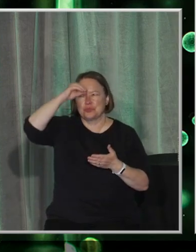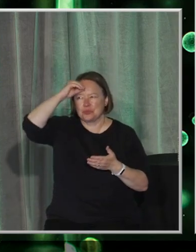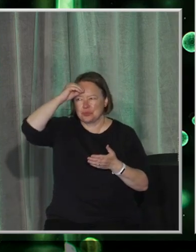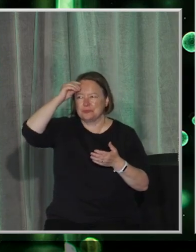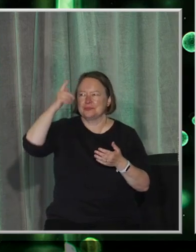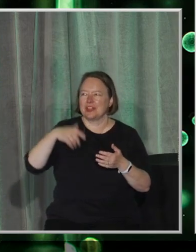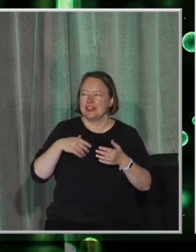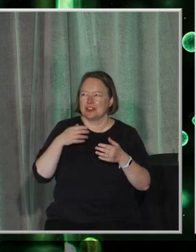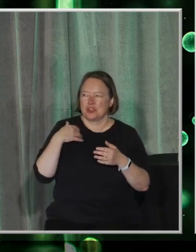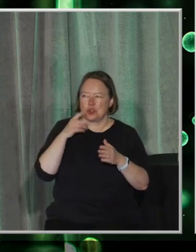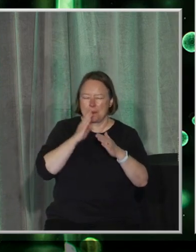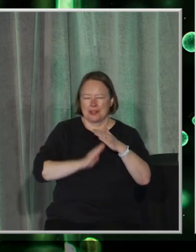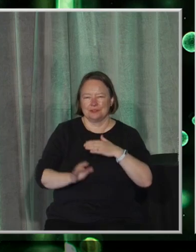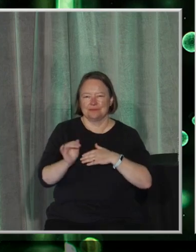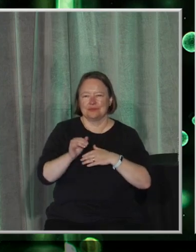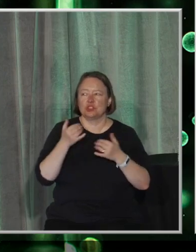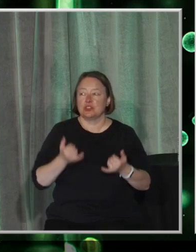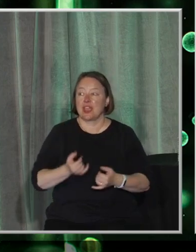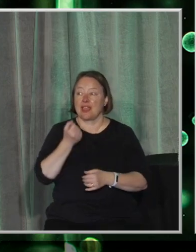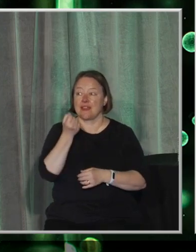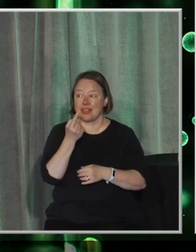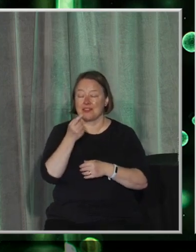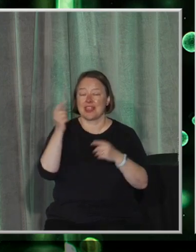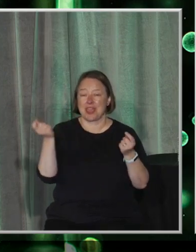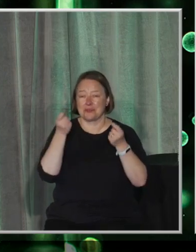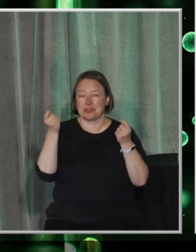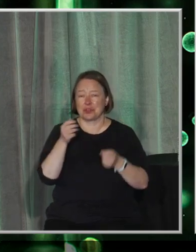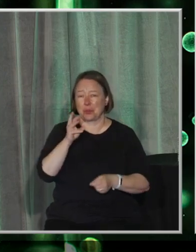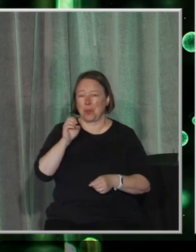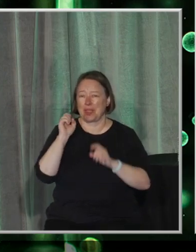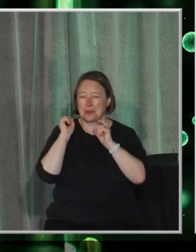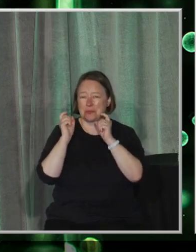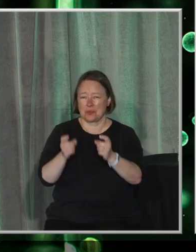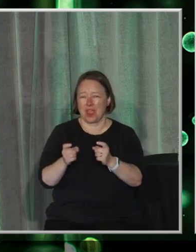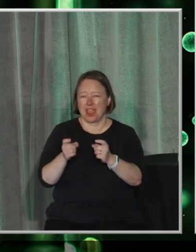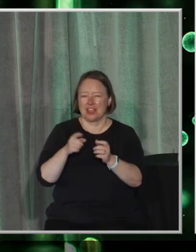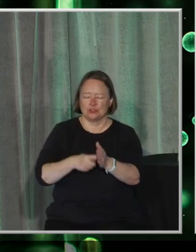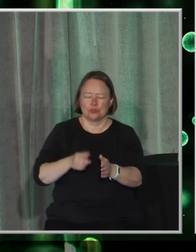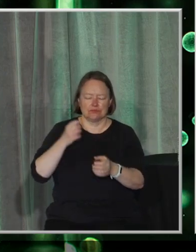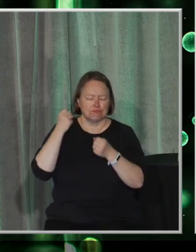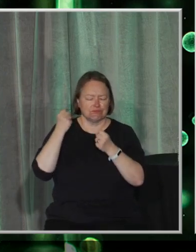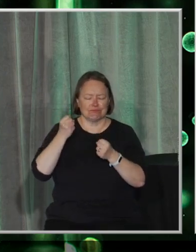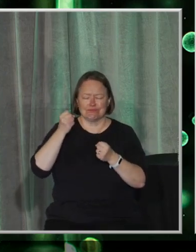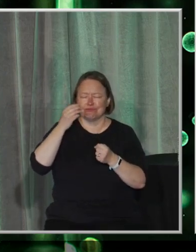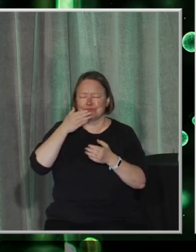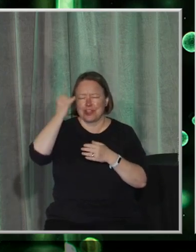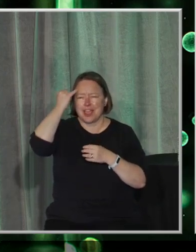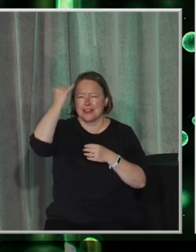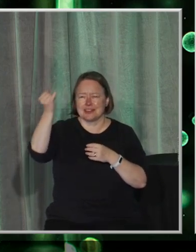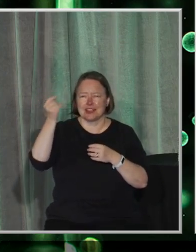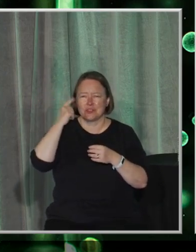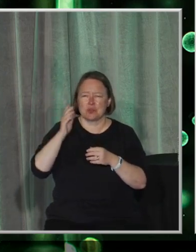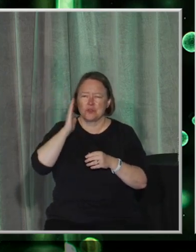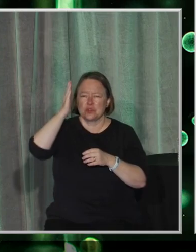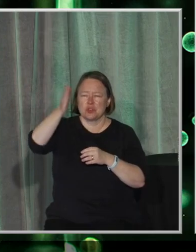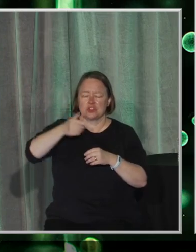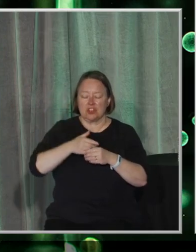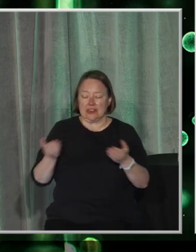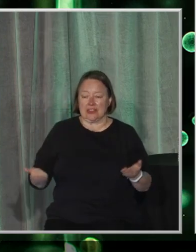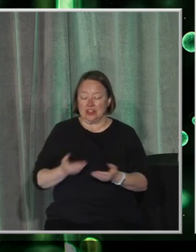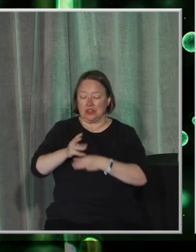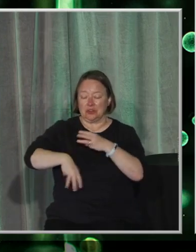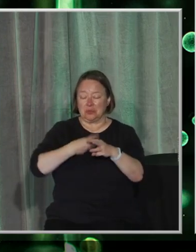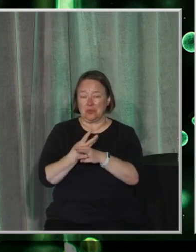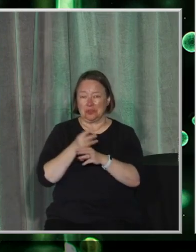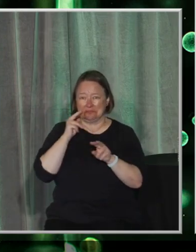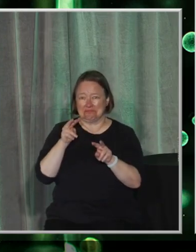Today marks the 11th anniversary of Wege Prize, showcasing bold ideas for the future on a global stage. And